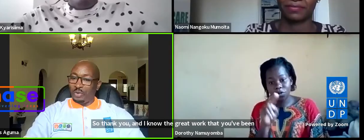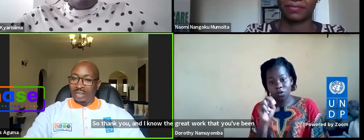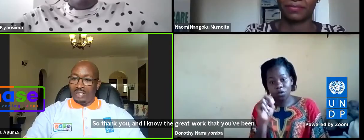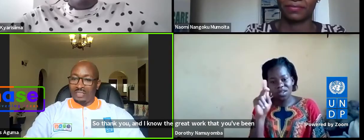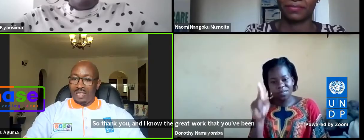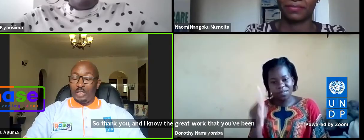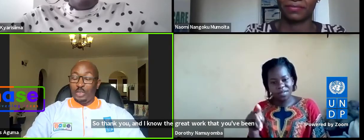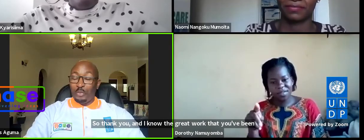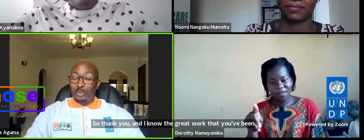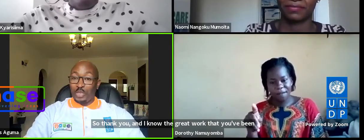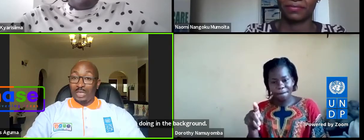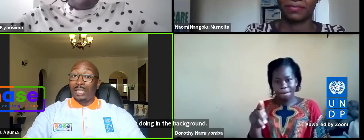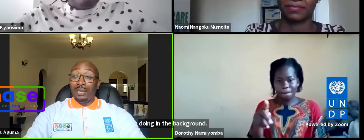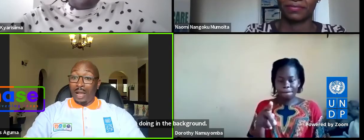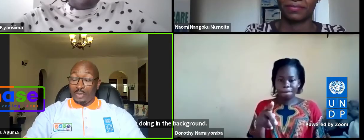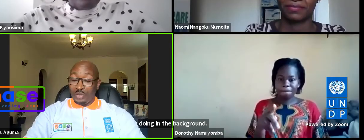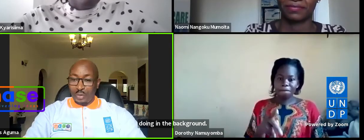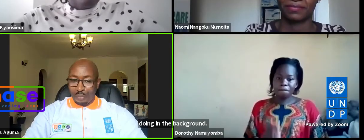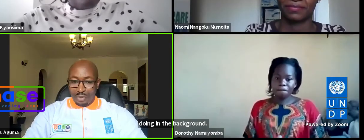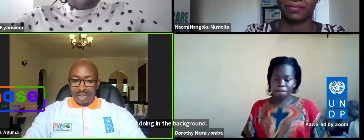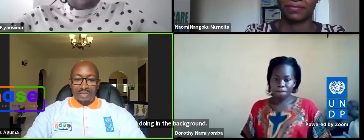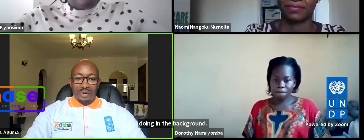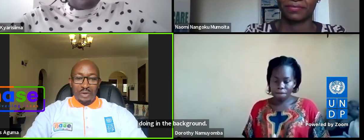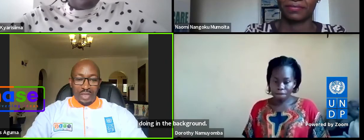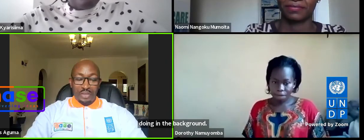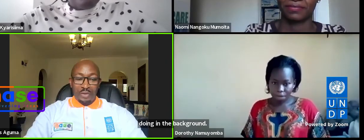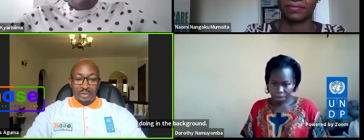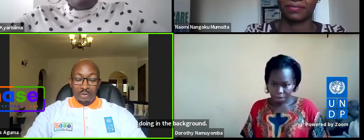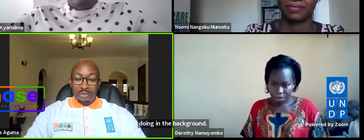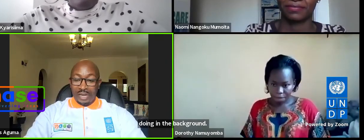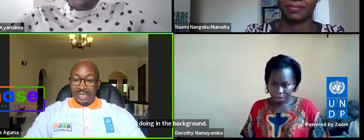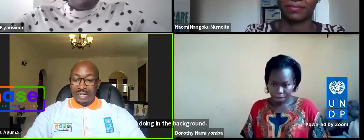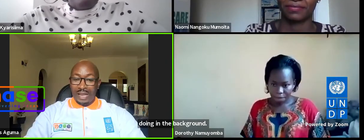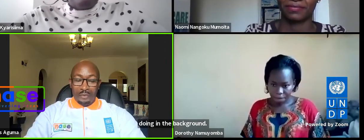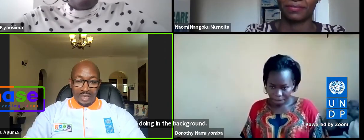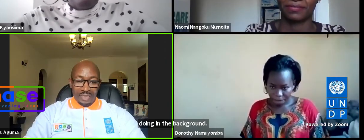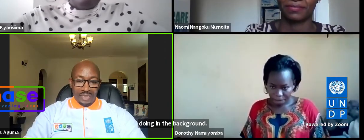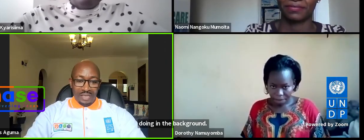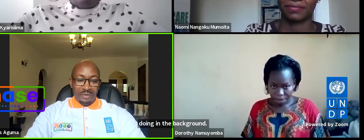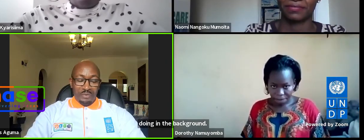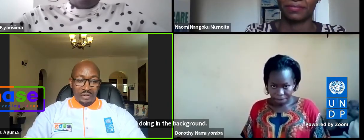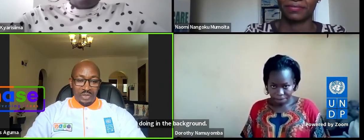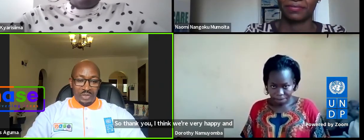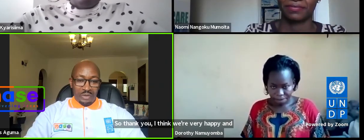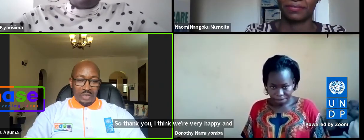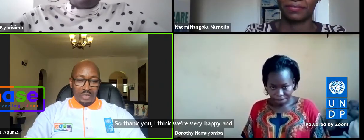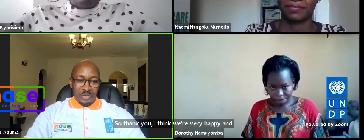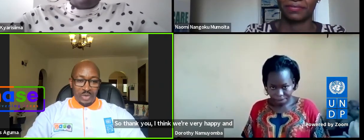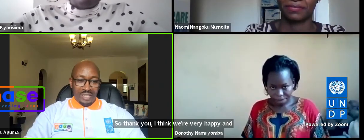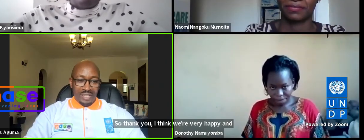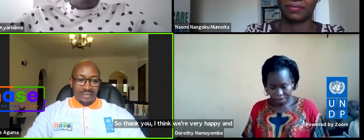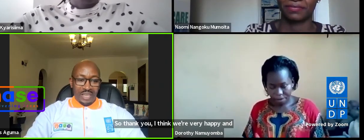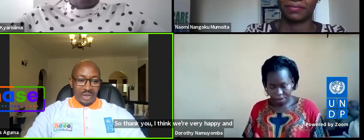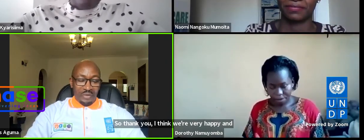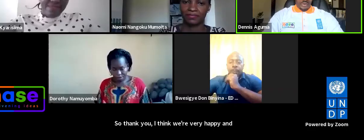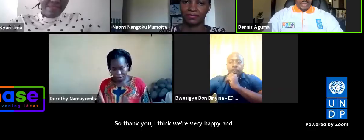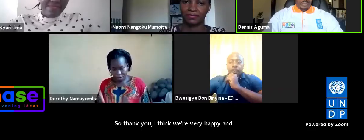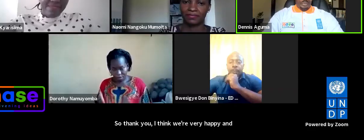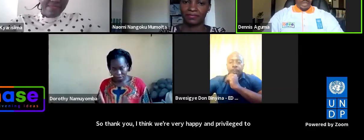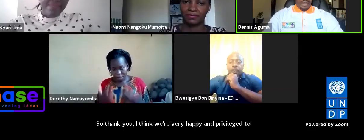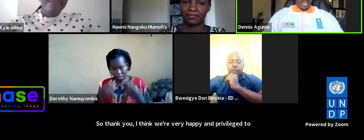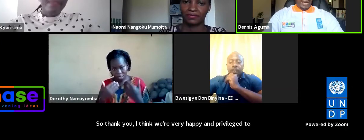mineral areas, and your passion clearly comes through. So thank you. I think we're very happy and privileged to have had you this morning. Thank you. Have a